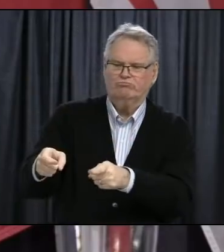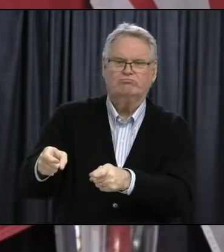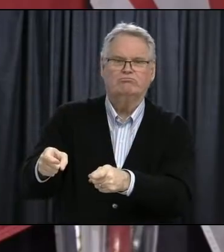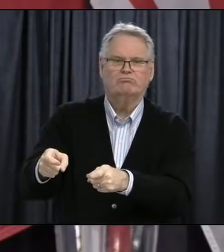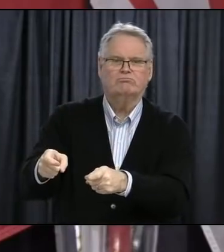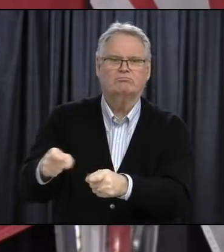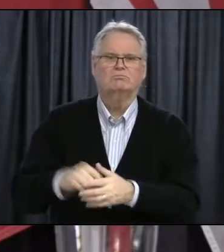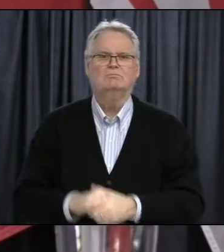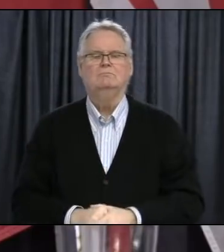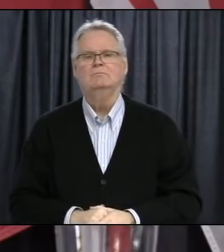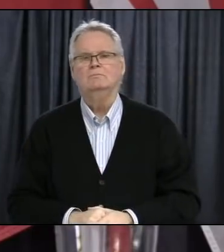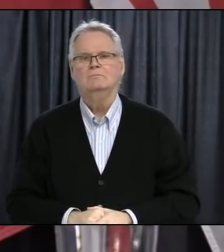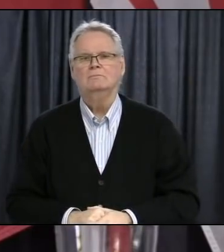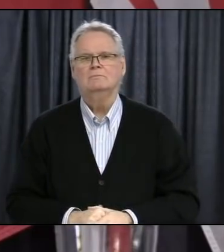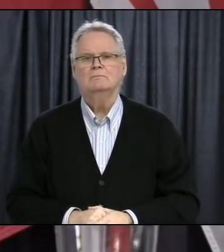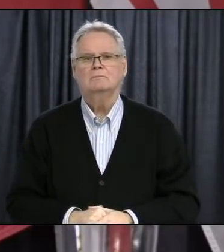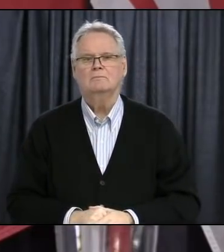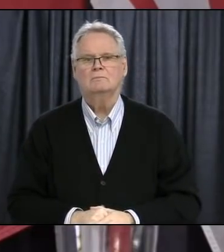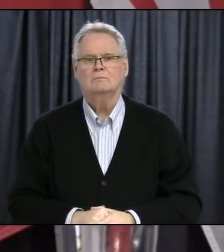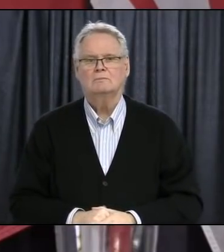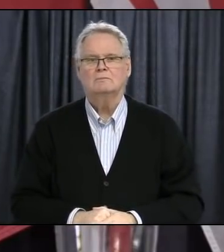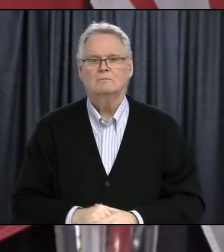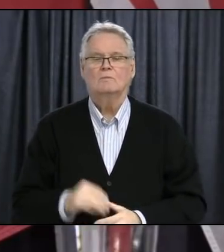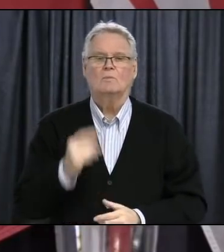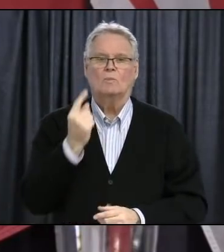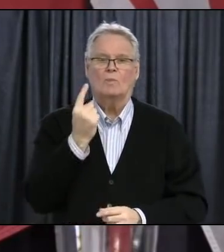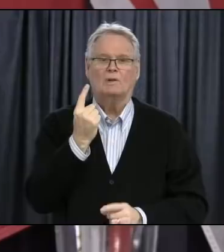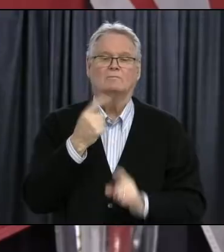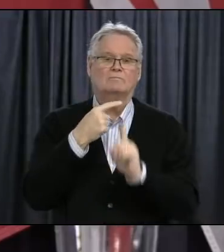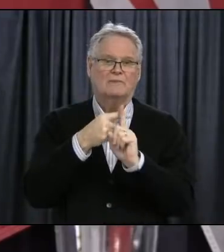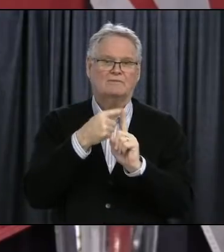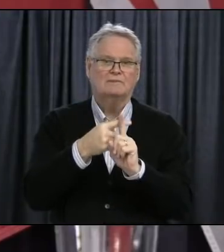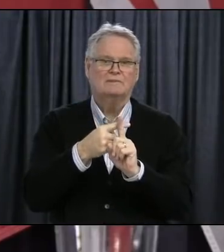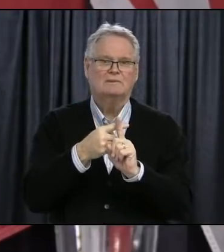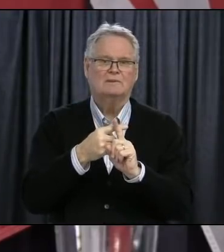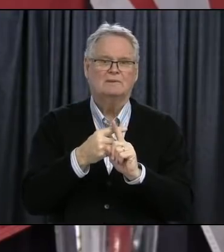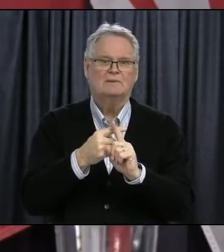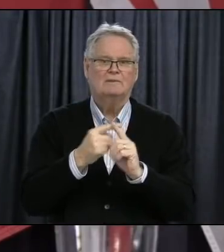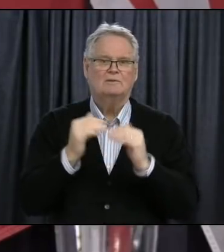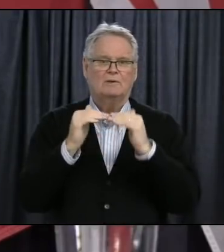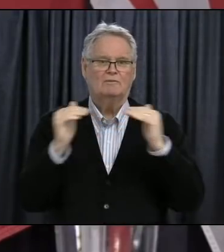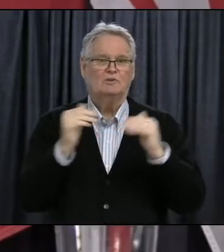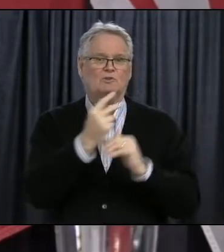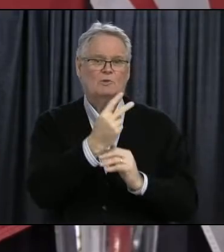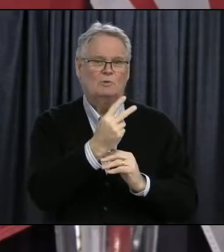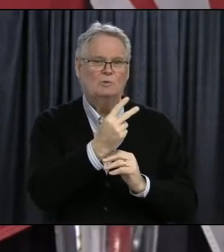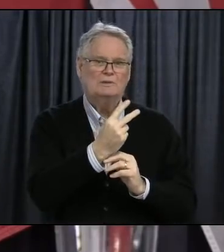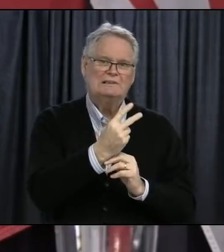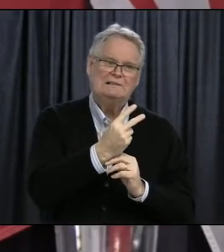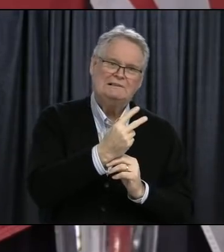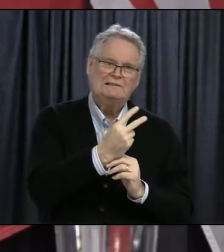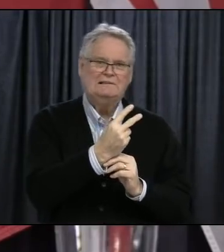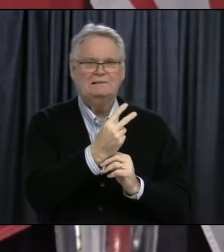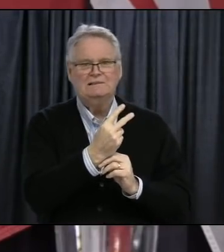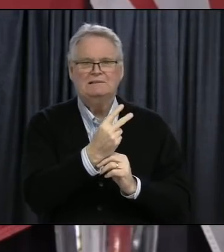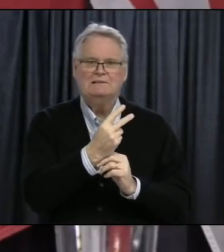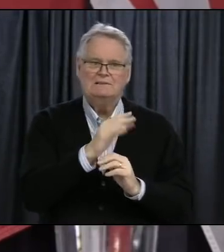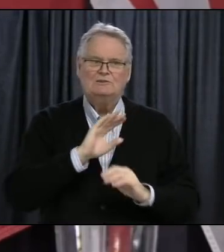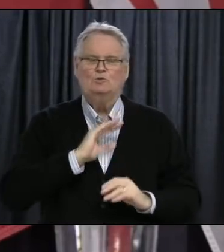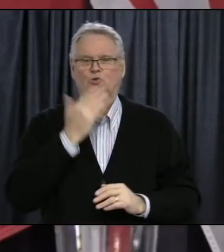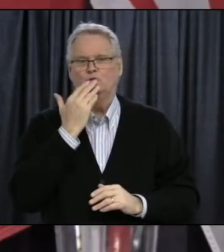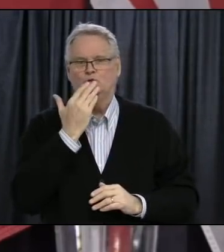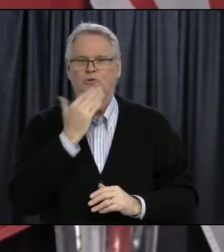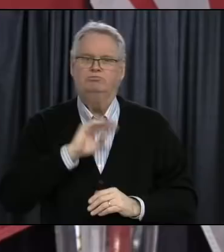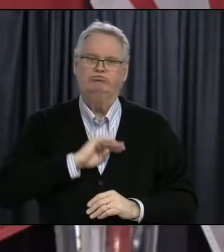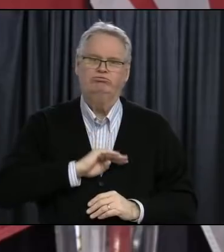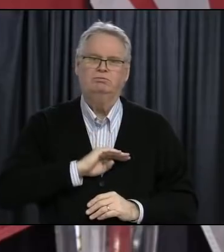all of this is the news of the next phase of the vaccine. And I can't stress enough, as Dr. Fitzgerald already has, the vaccine is safe, and